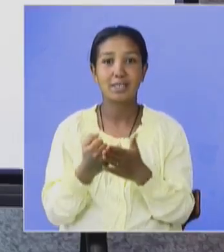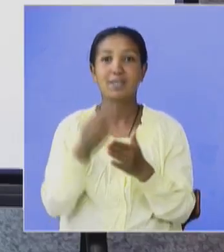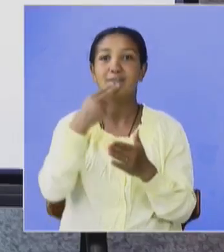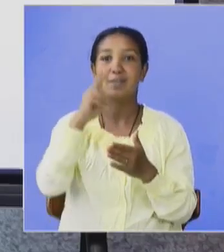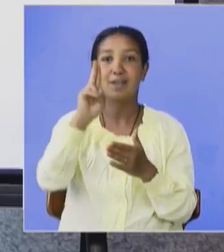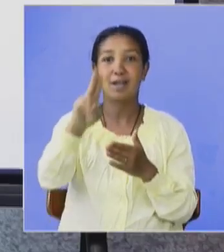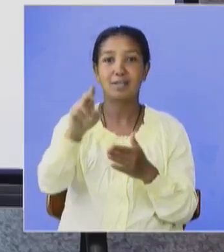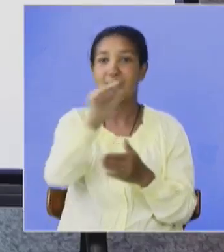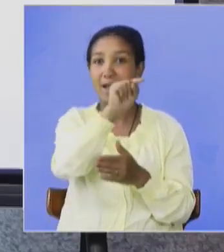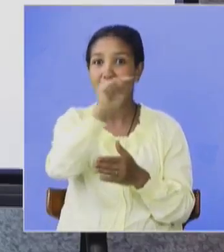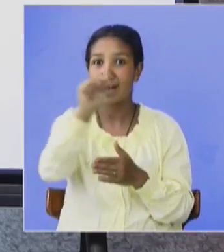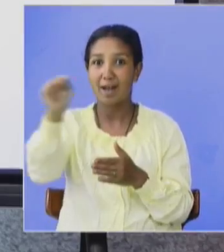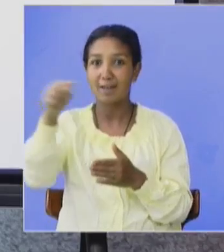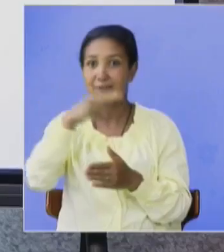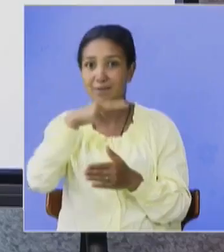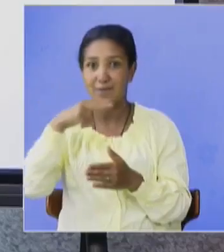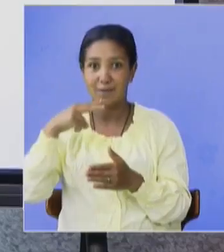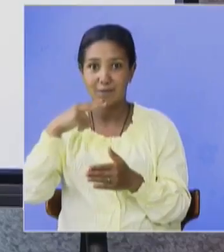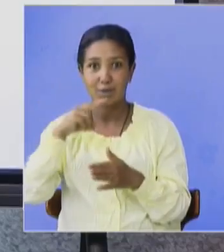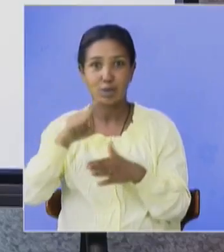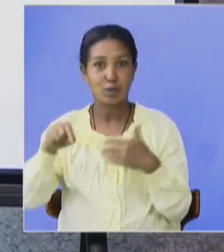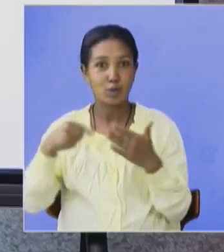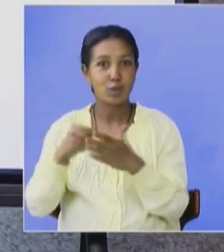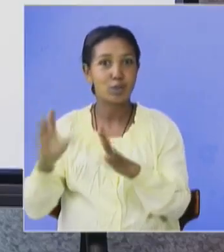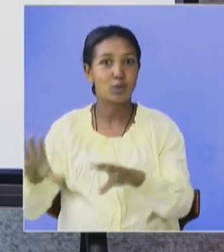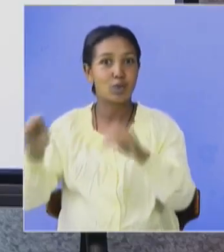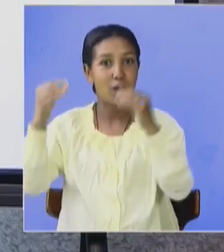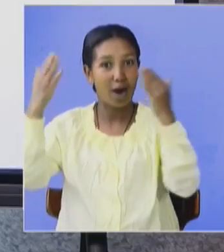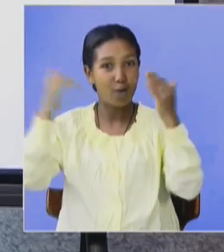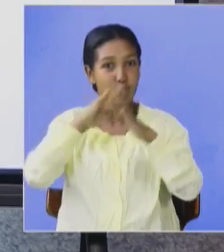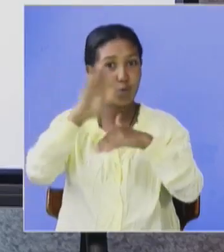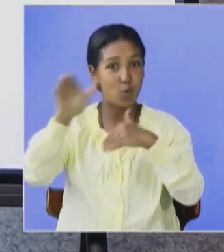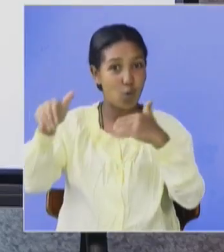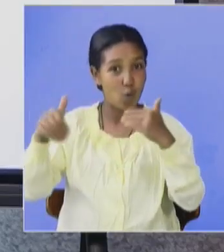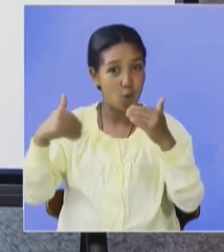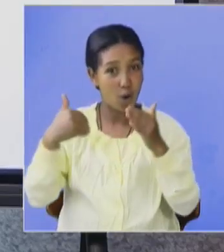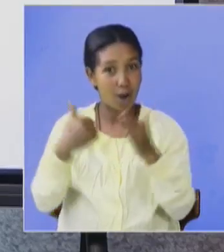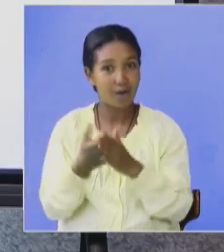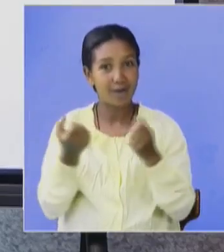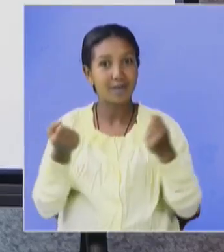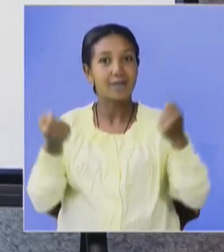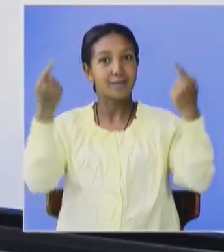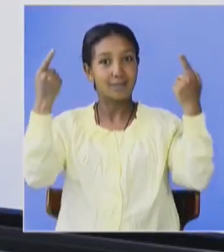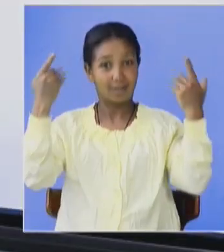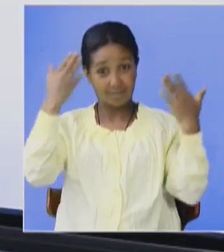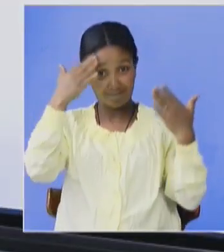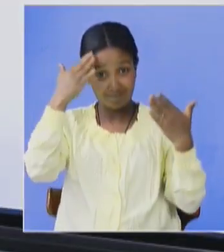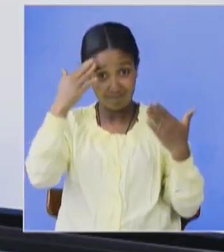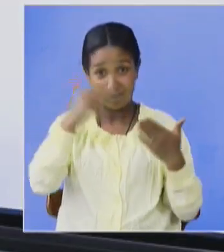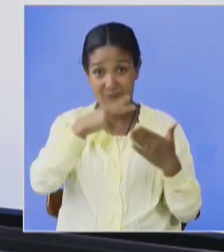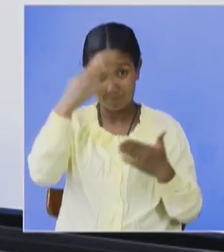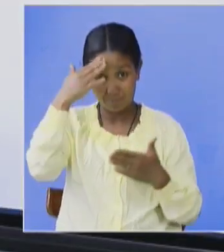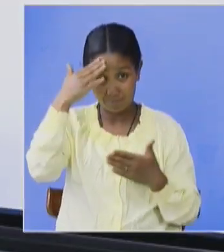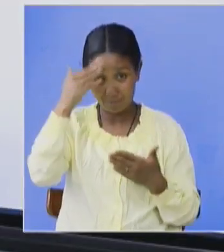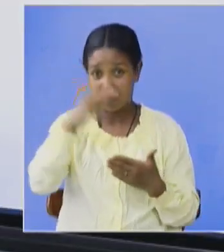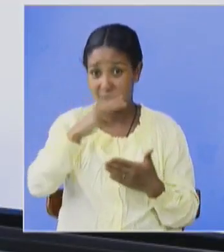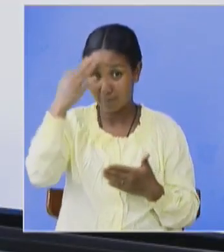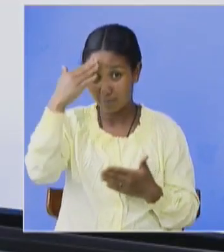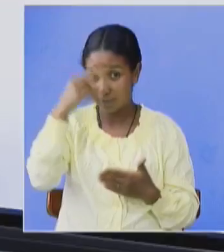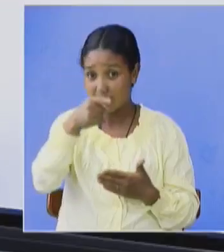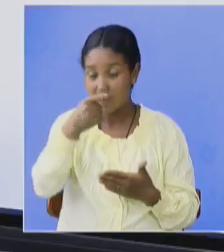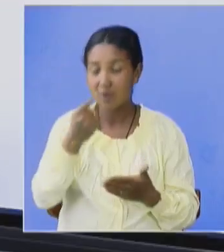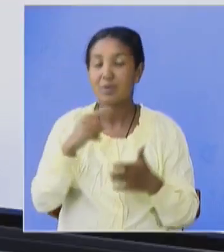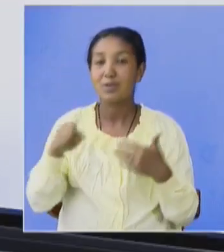instruction, underline the verb. So students, I hope you all are understanding, know what is verb means.